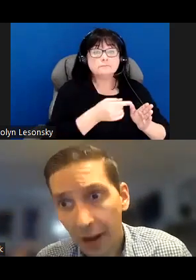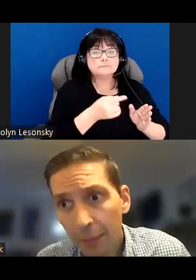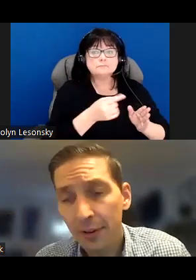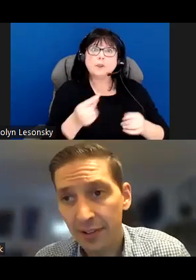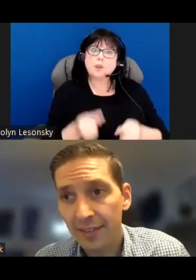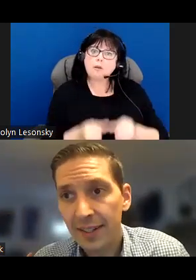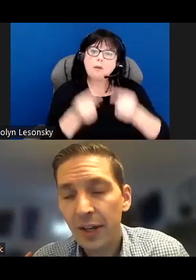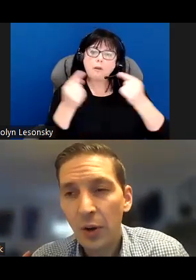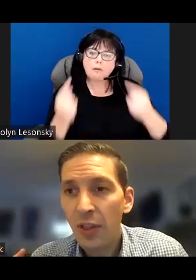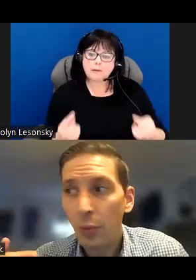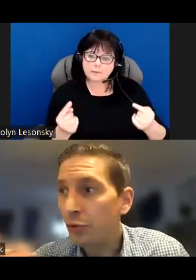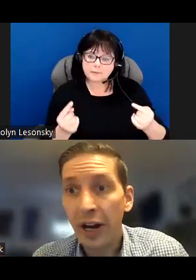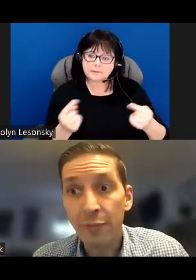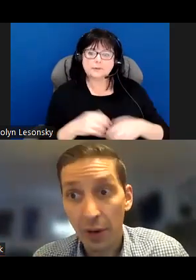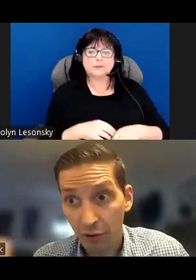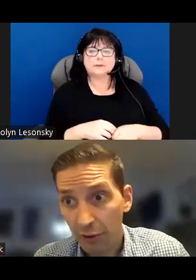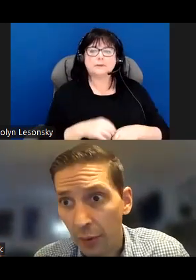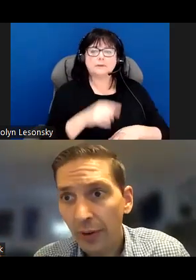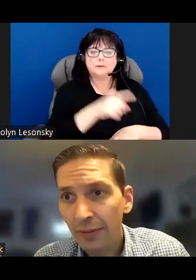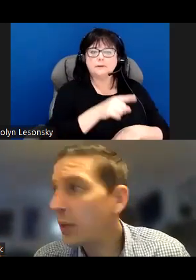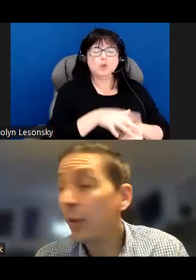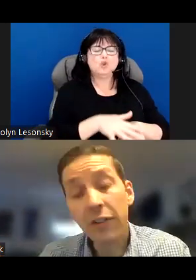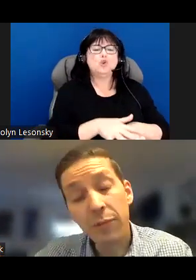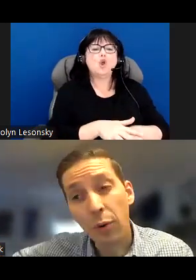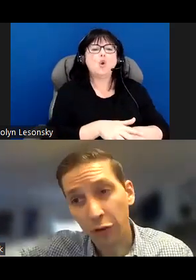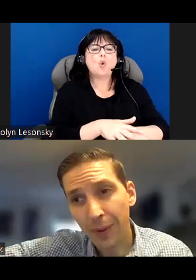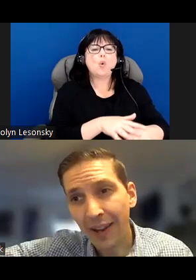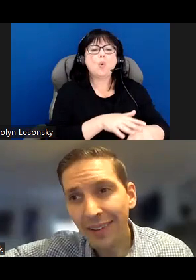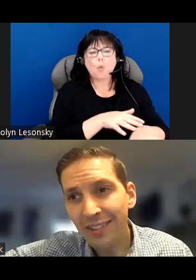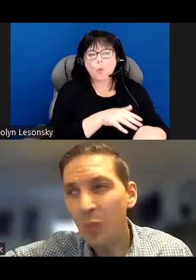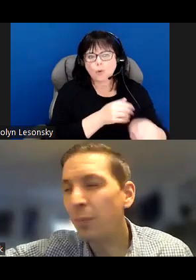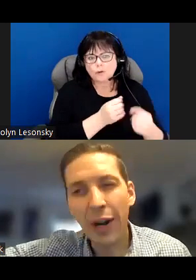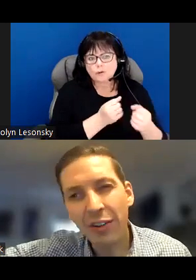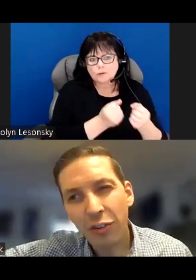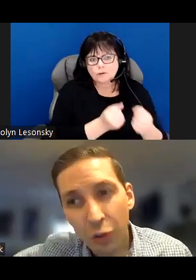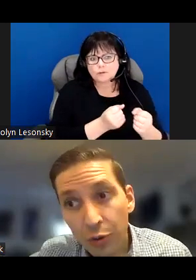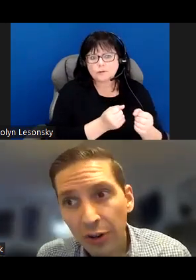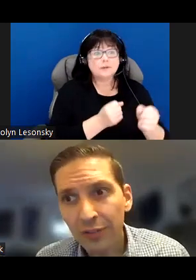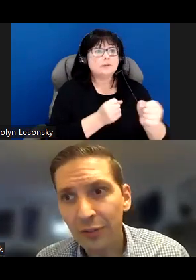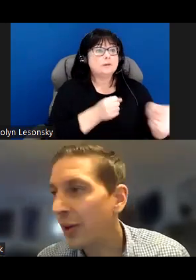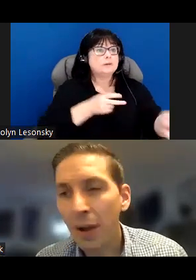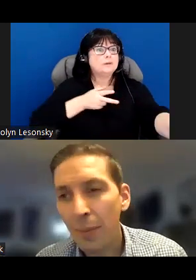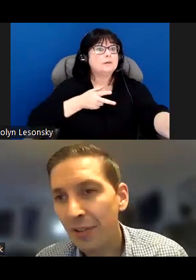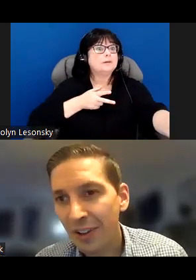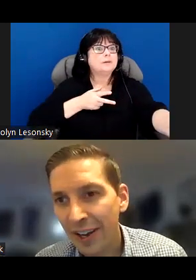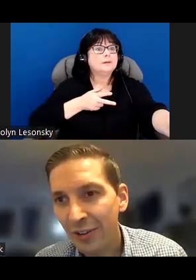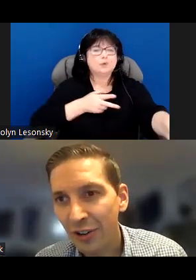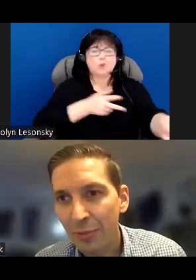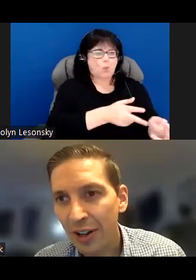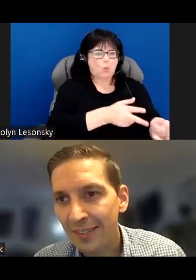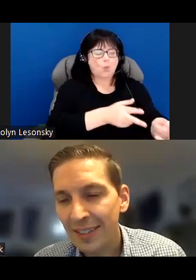exact opposite. They will drive much slower. They will give more space. They will brake sooner for an upcoming